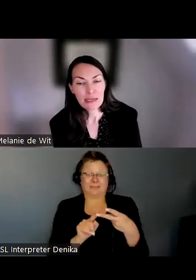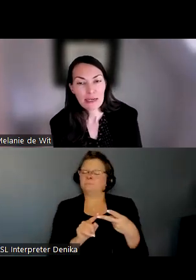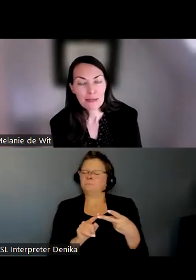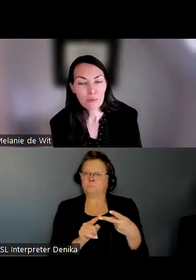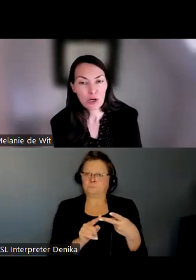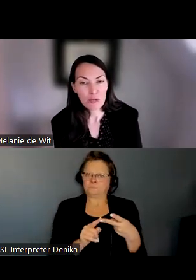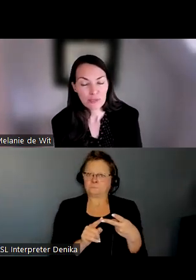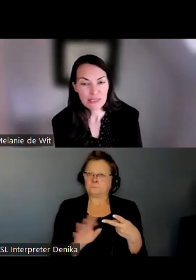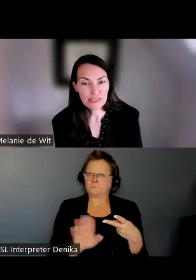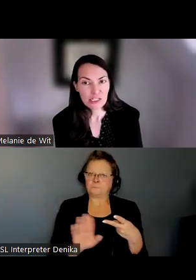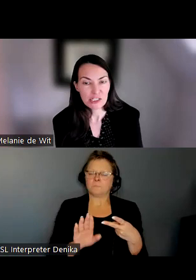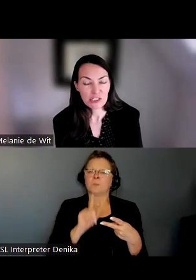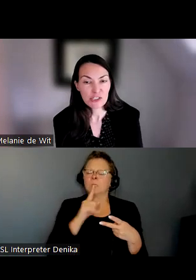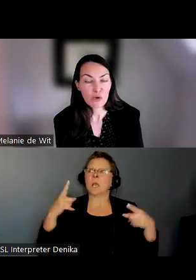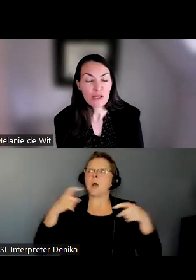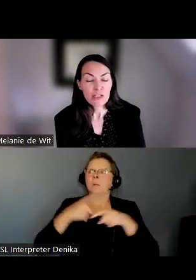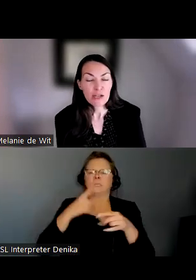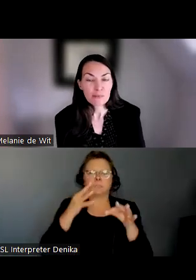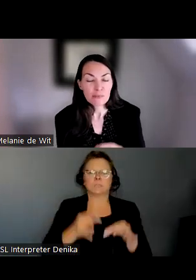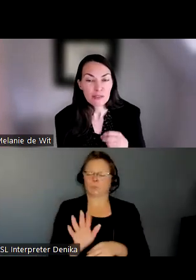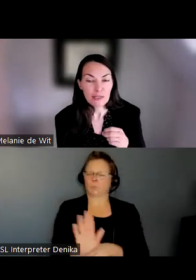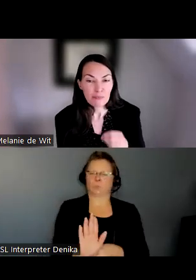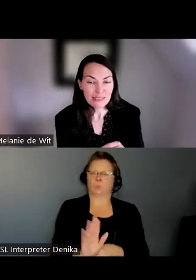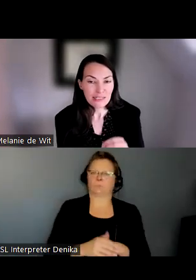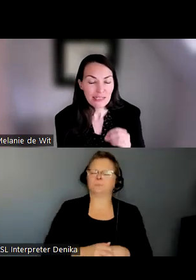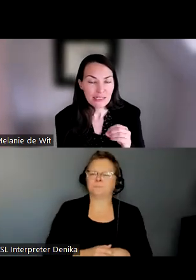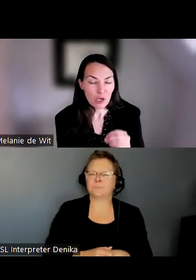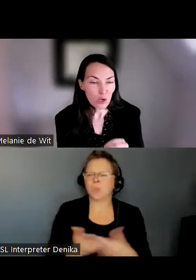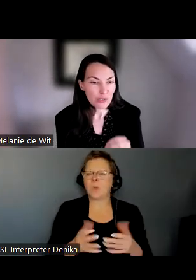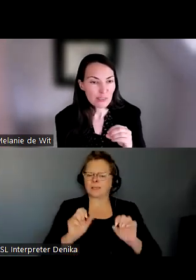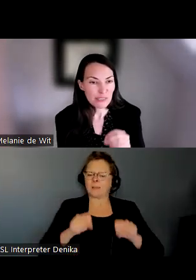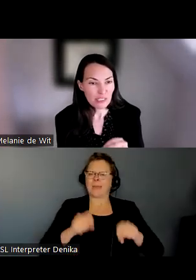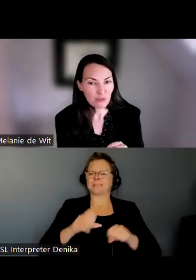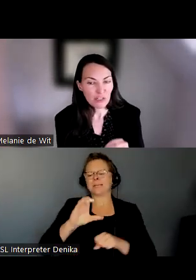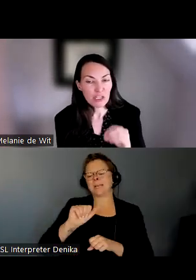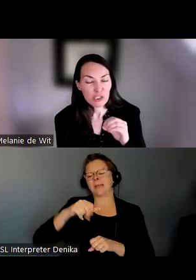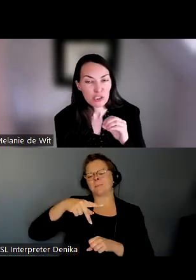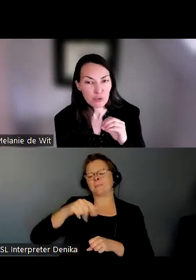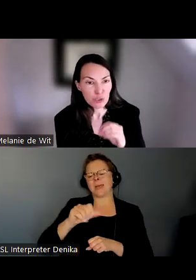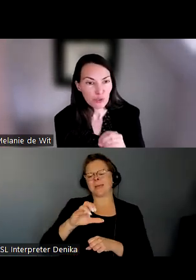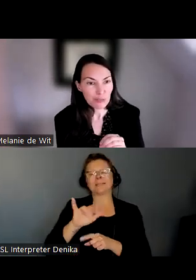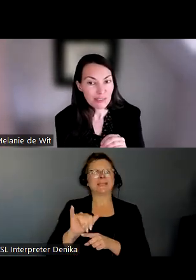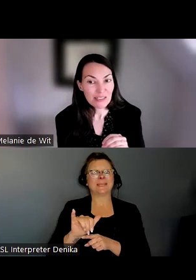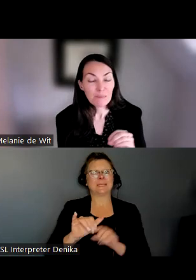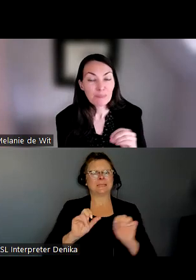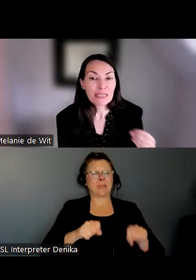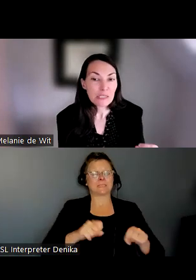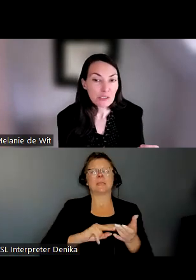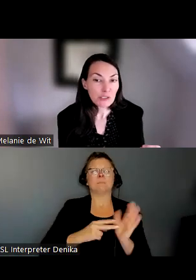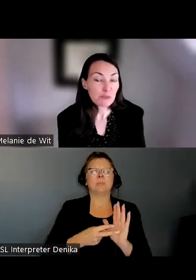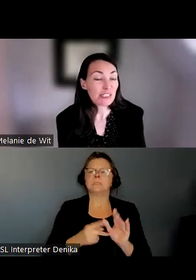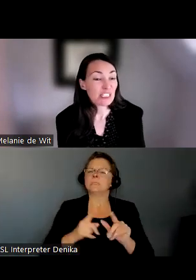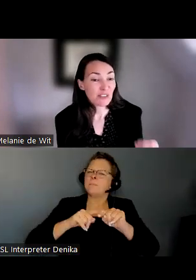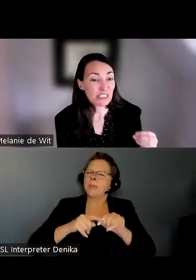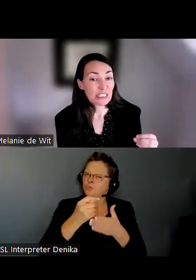make more complex decisions. So capacity is always specific to treatment. It's